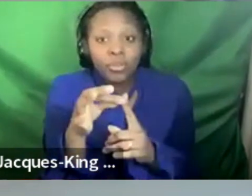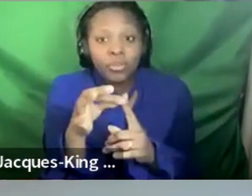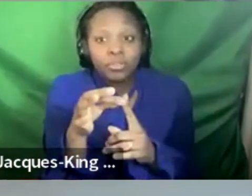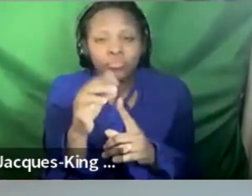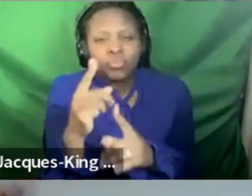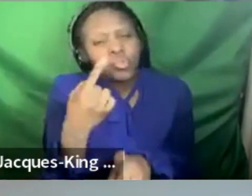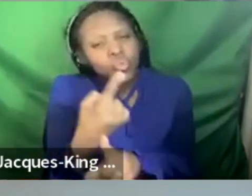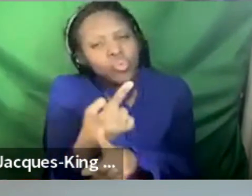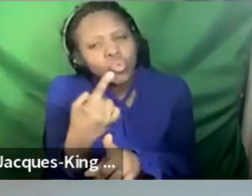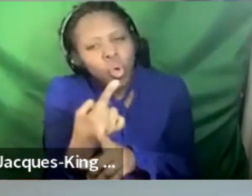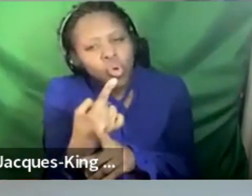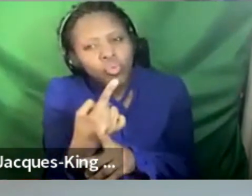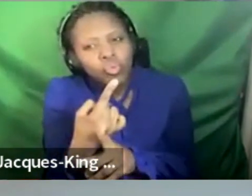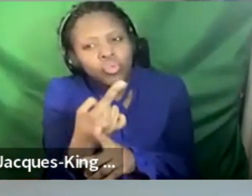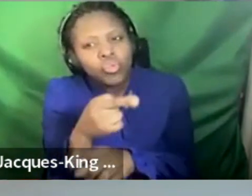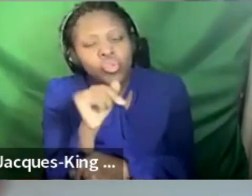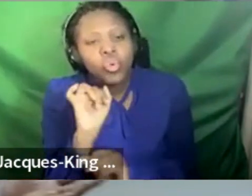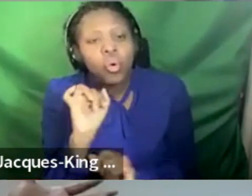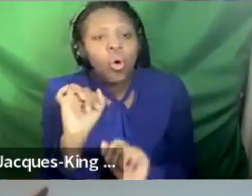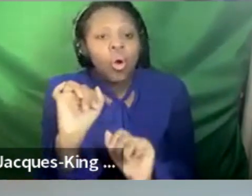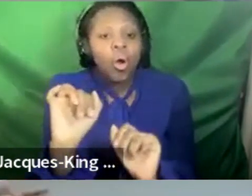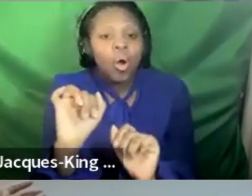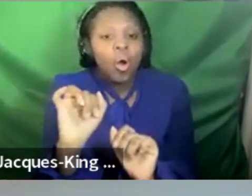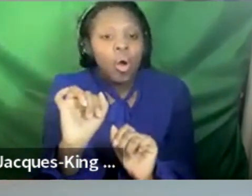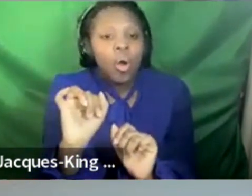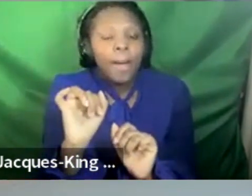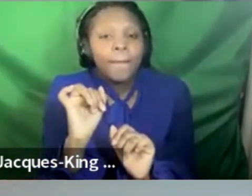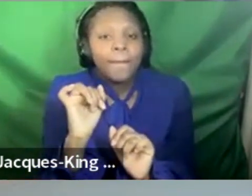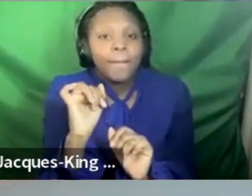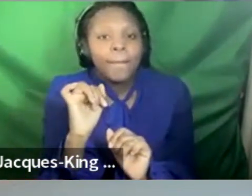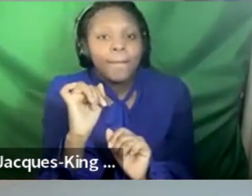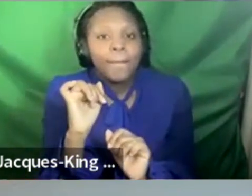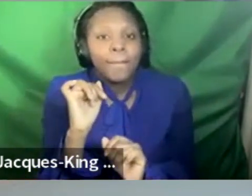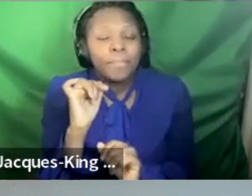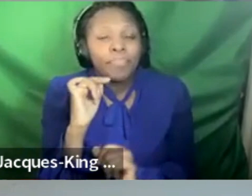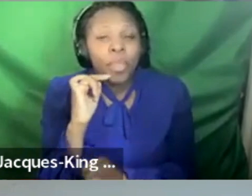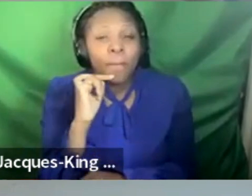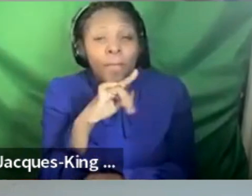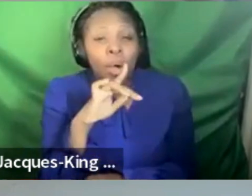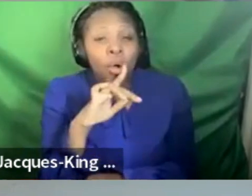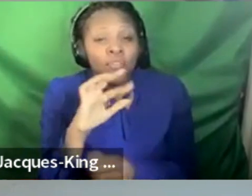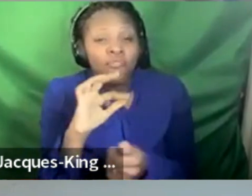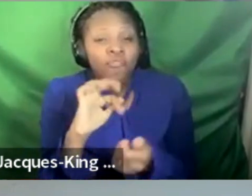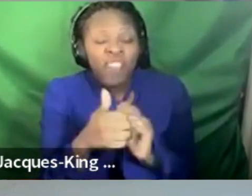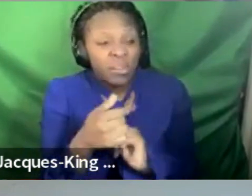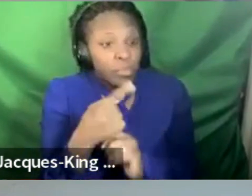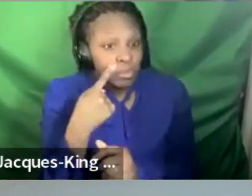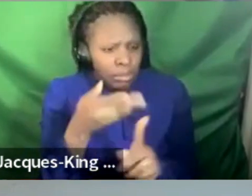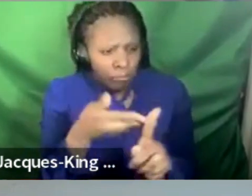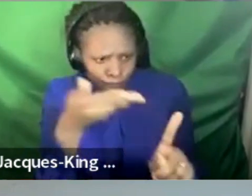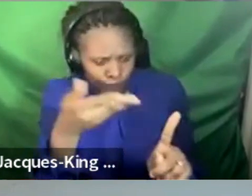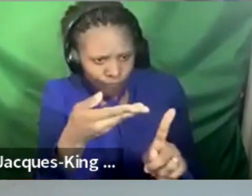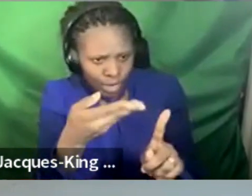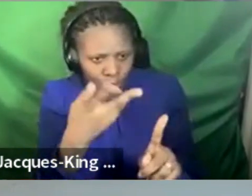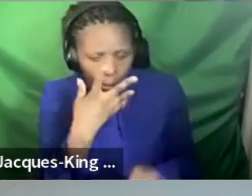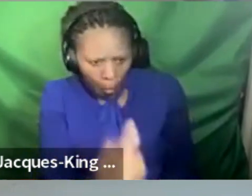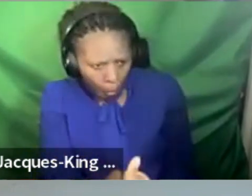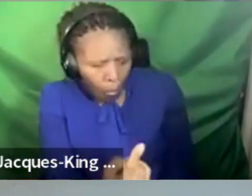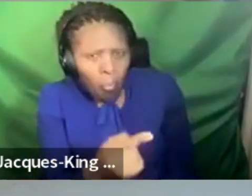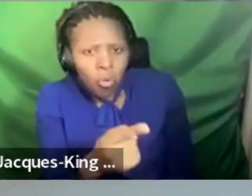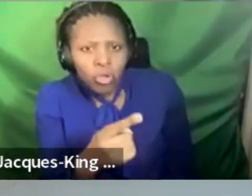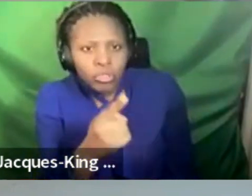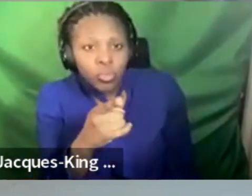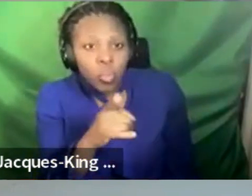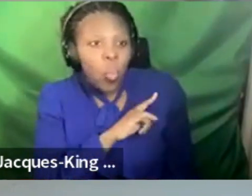her boyfriend, who doesn't seem to recognize her, she's so changed, which is great. And then she starts talking again, she pretends to be